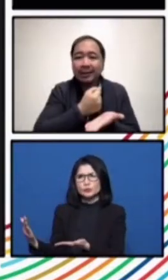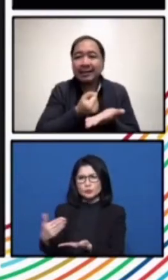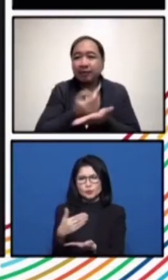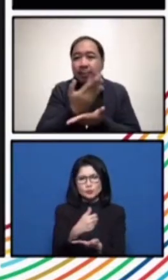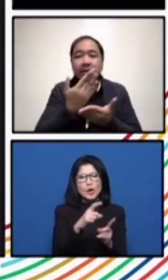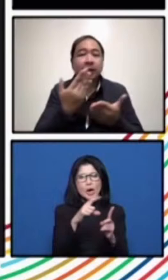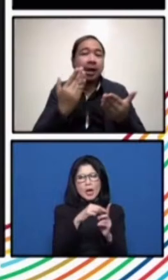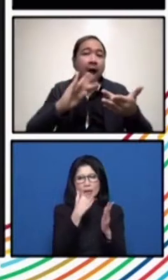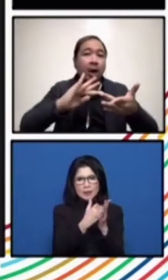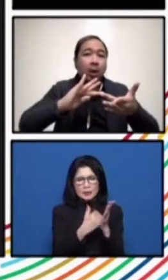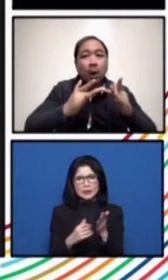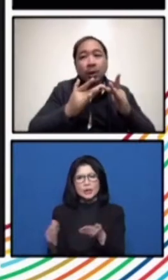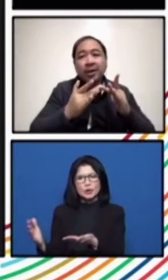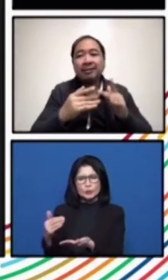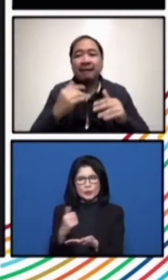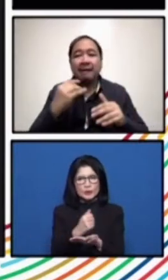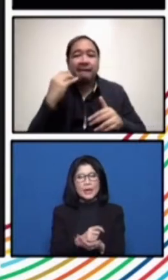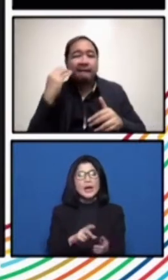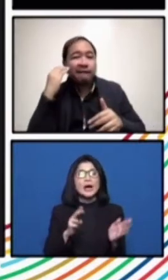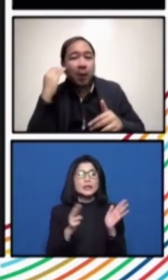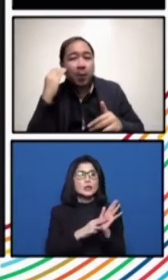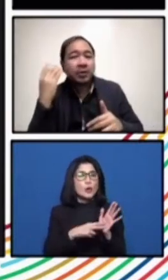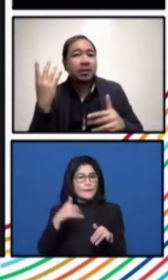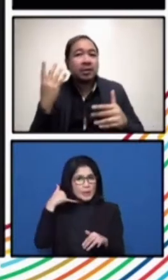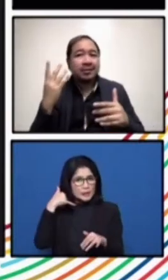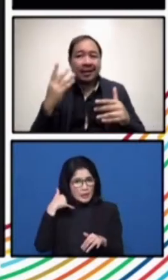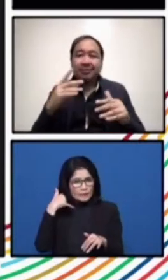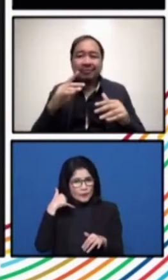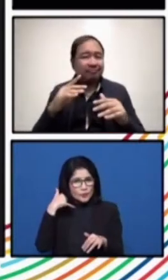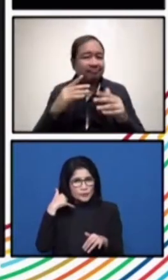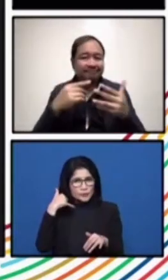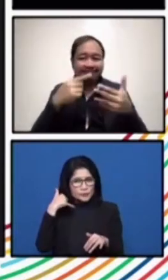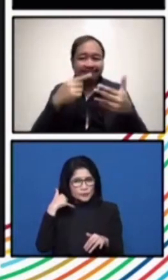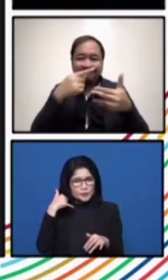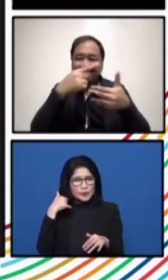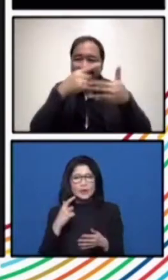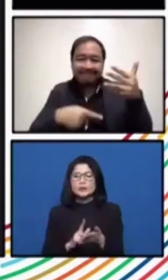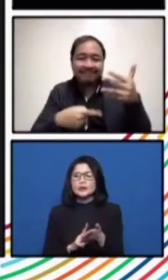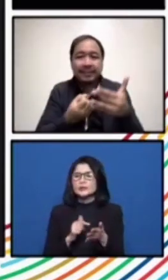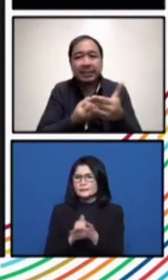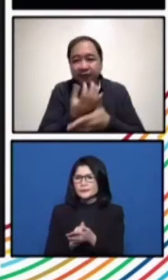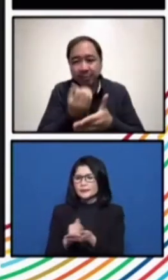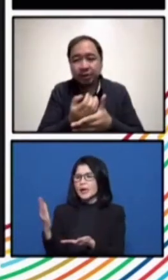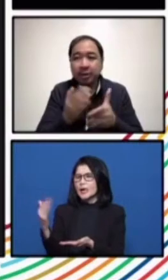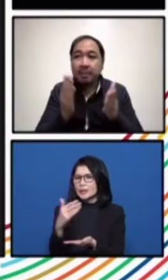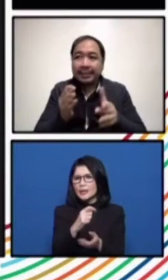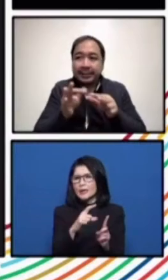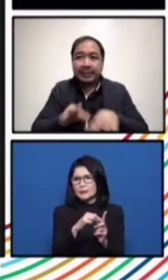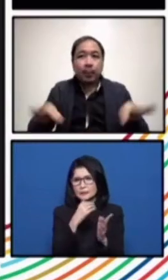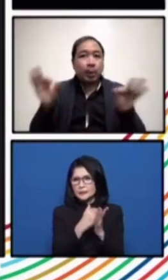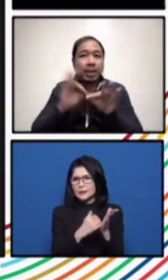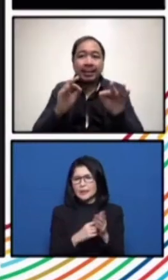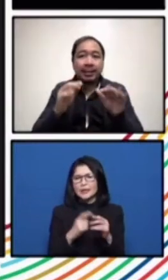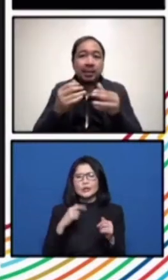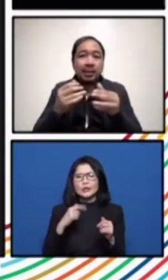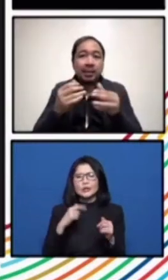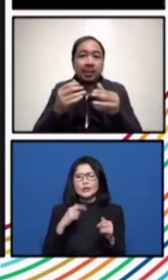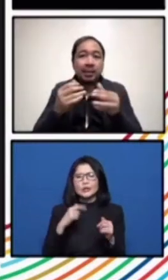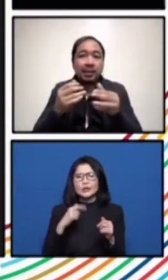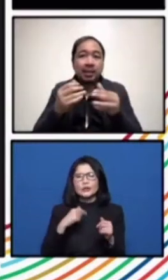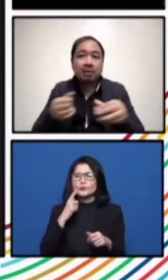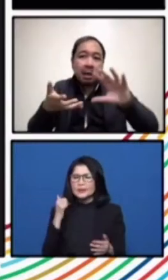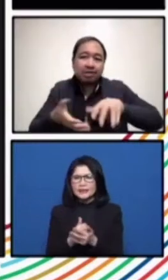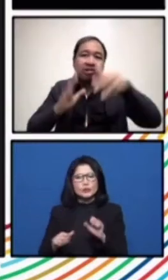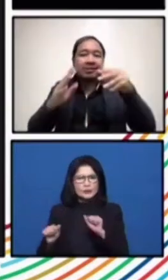addresses Etc that I think is very critical for any disaster and then third important how